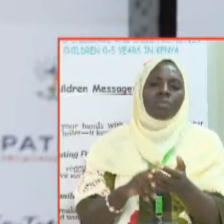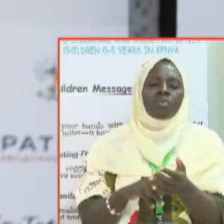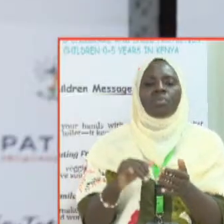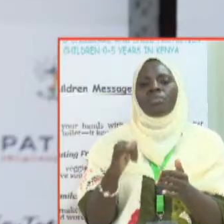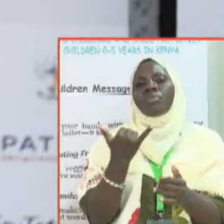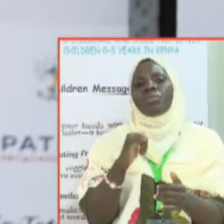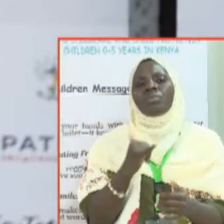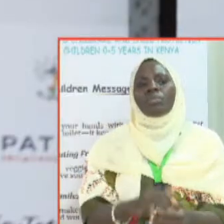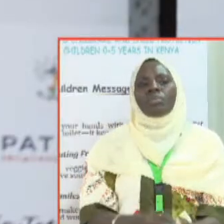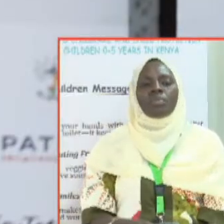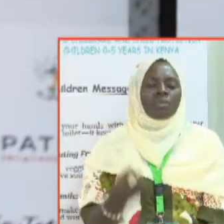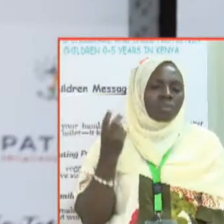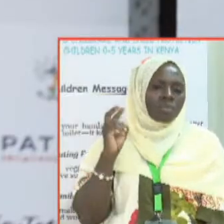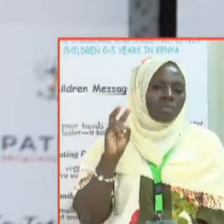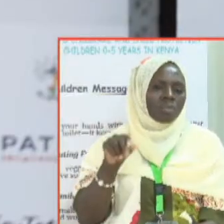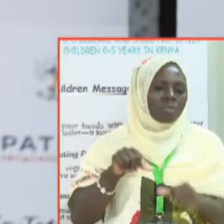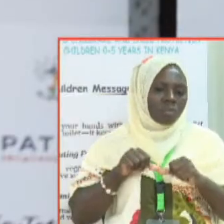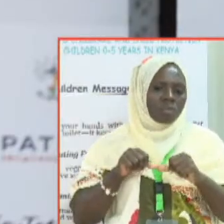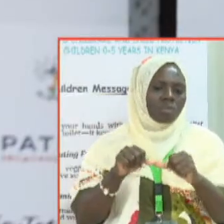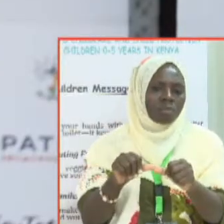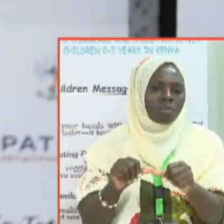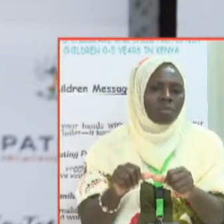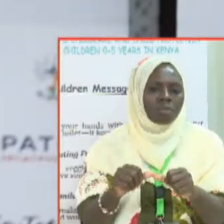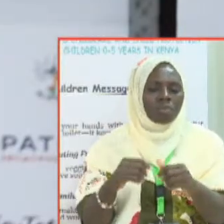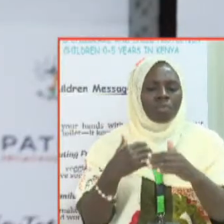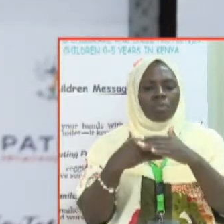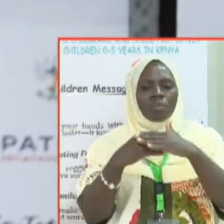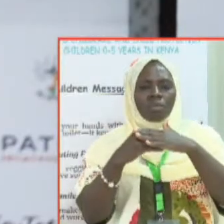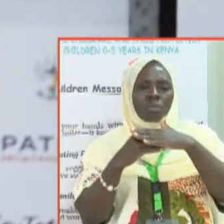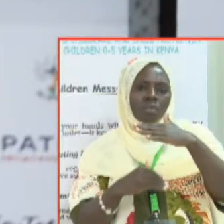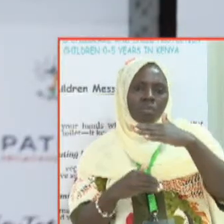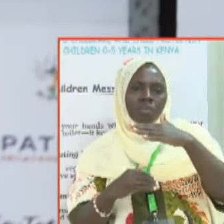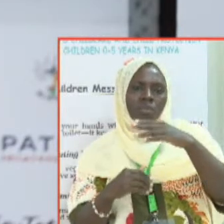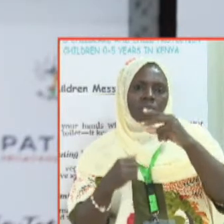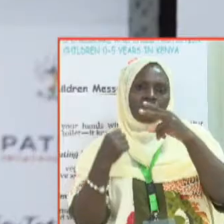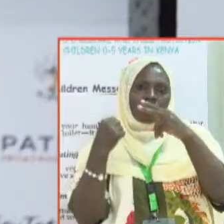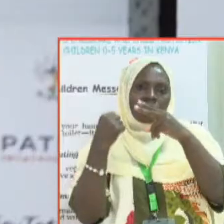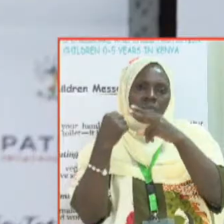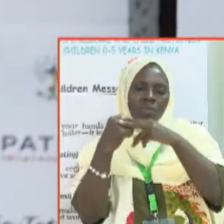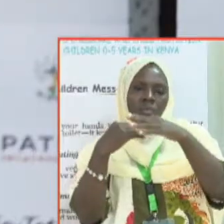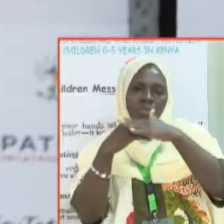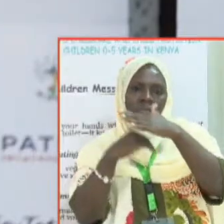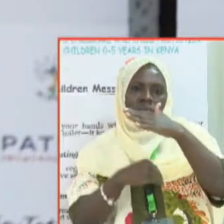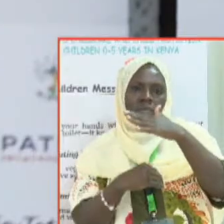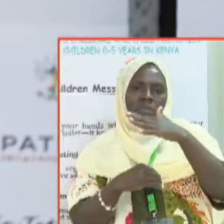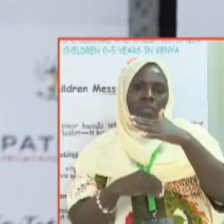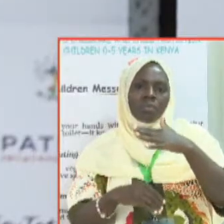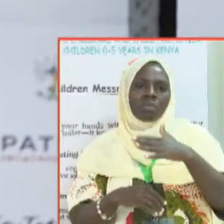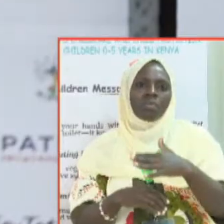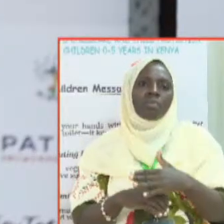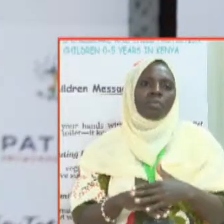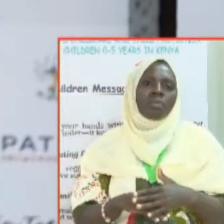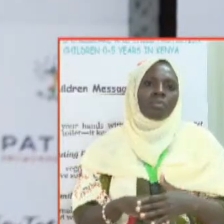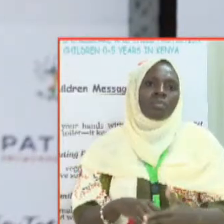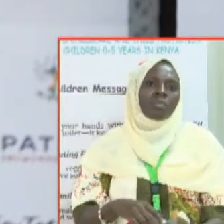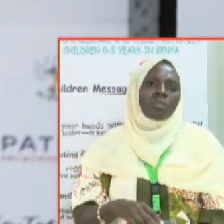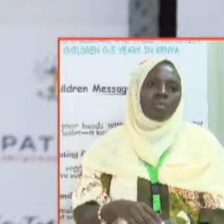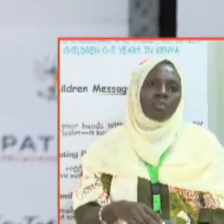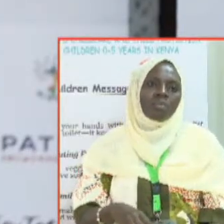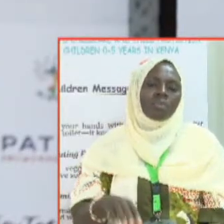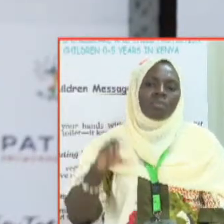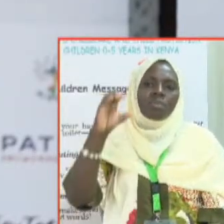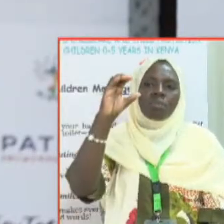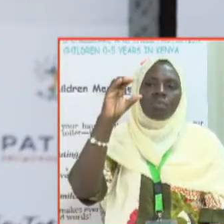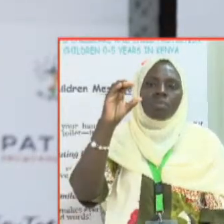We went further to look at the subcomponents, the 48 subcomponents that we mentioned there, the 13, the